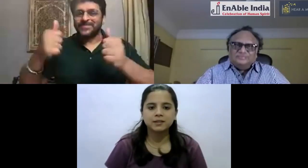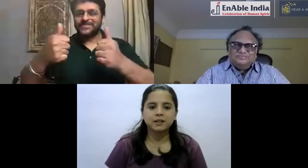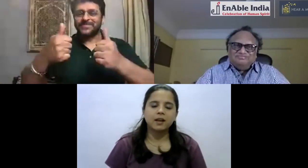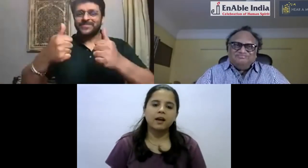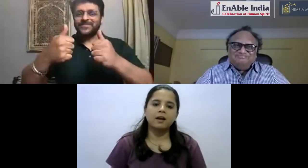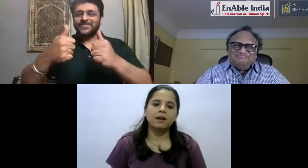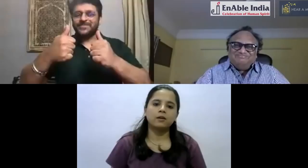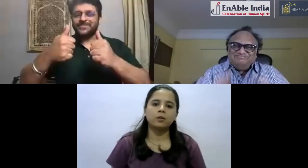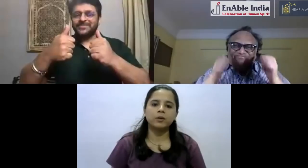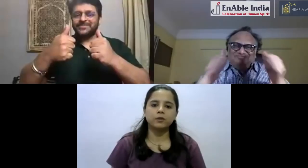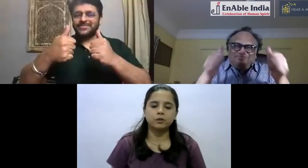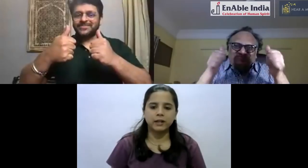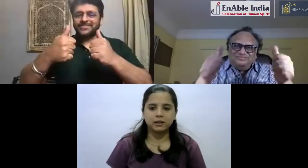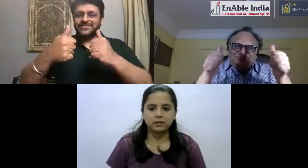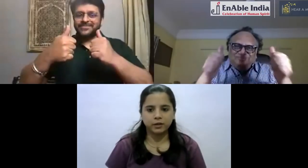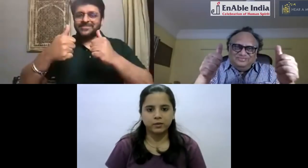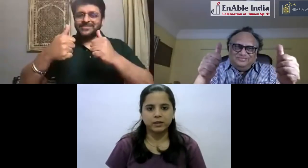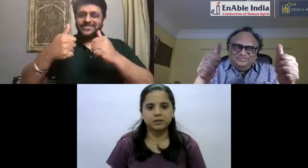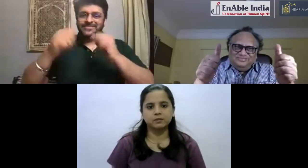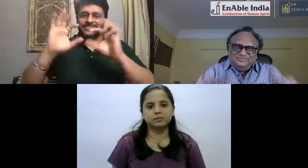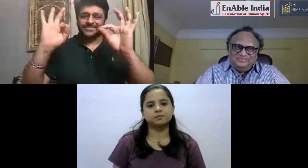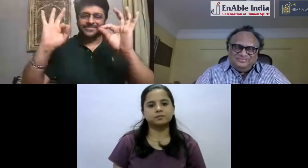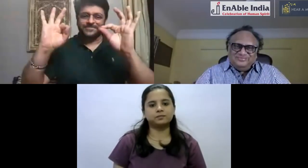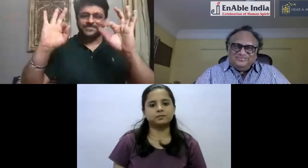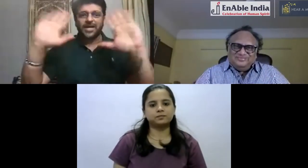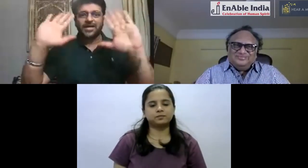coronavirus. Hoping for good health for everyone.